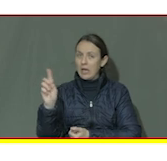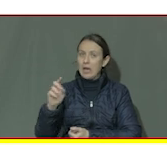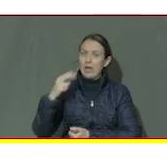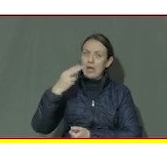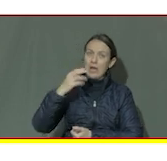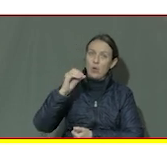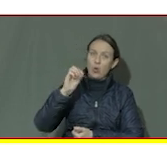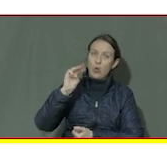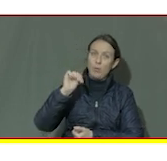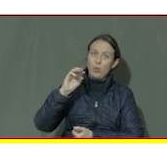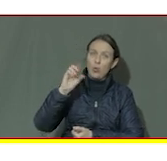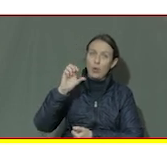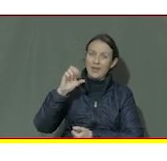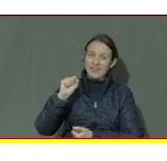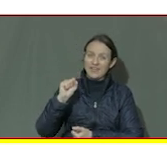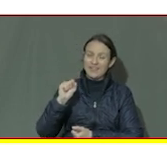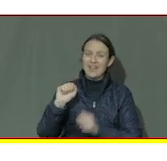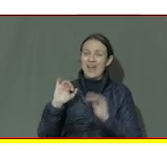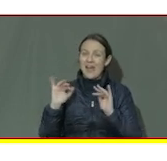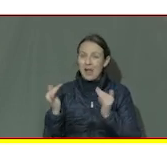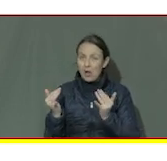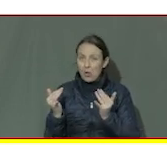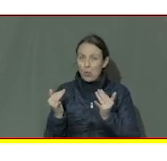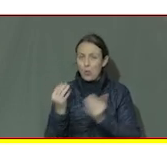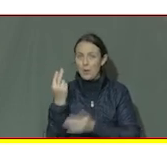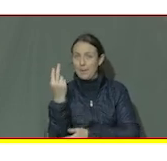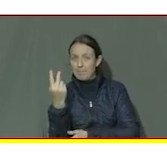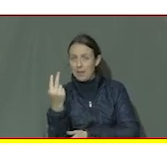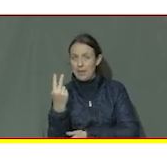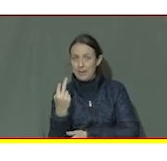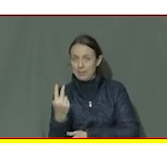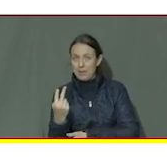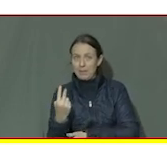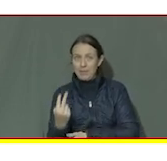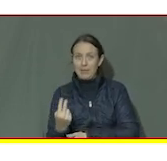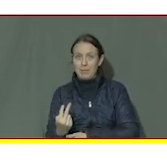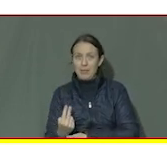chromosomes arranged in pairs on the equator.